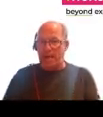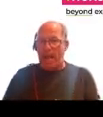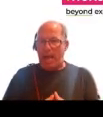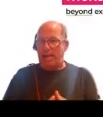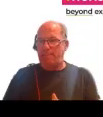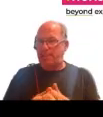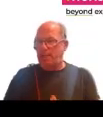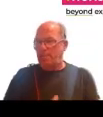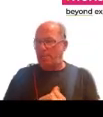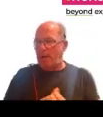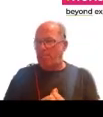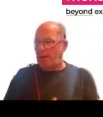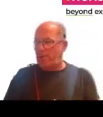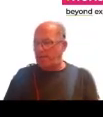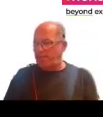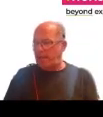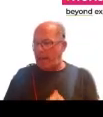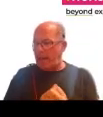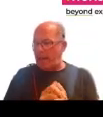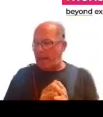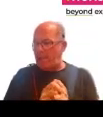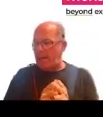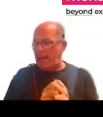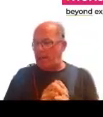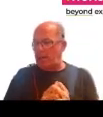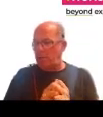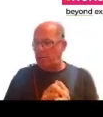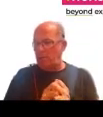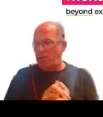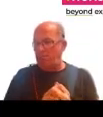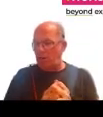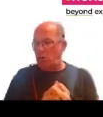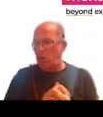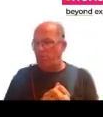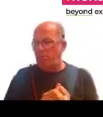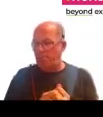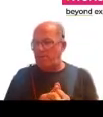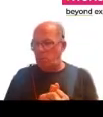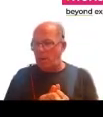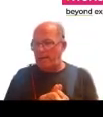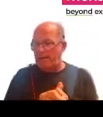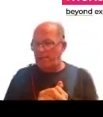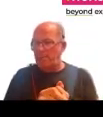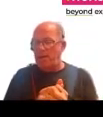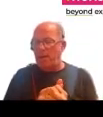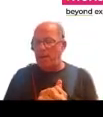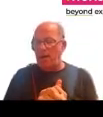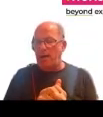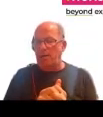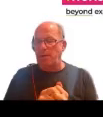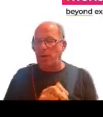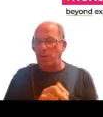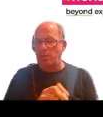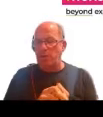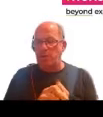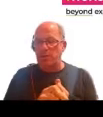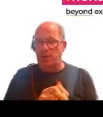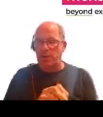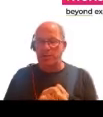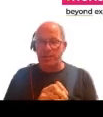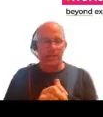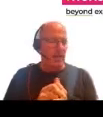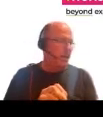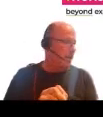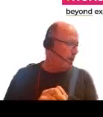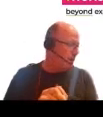behavior, let me tell you about Barry. I got a call from Barry's wife, who